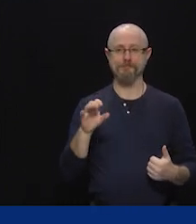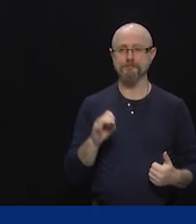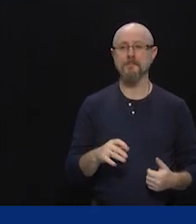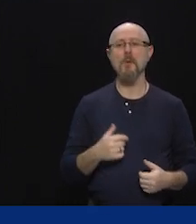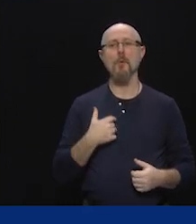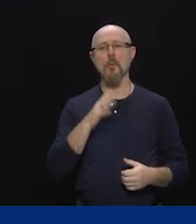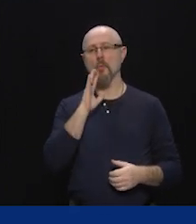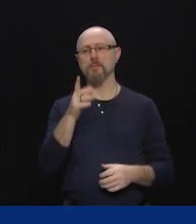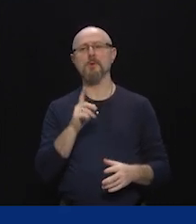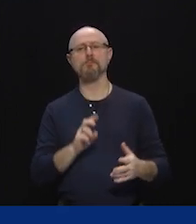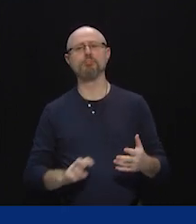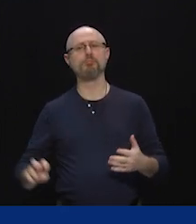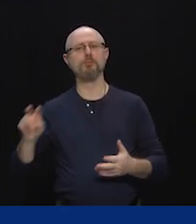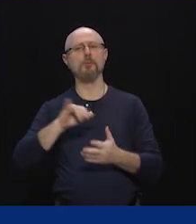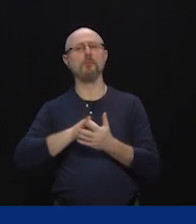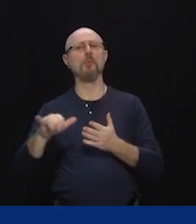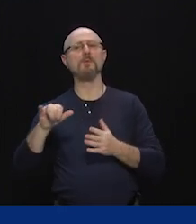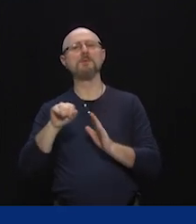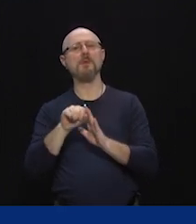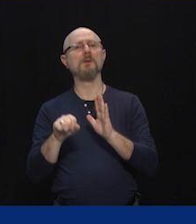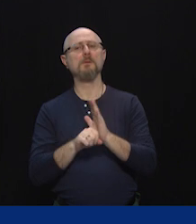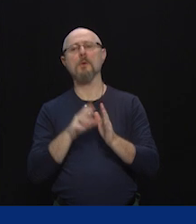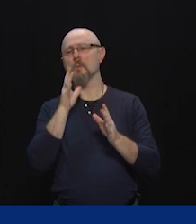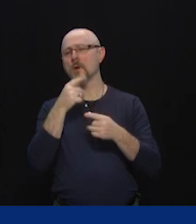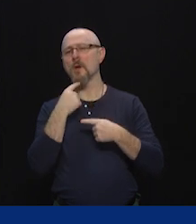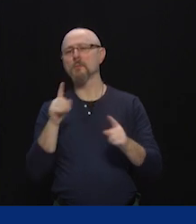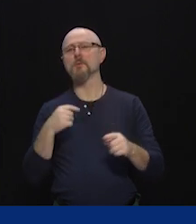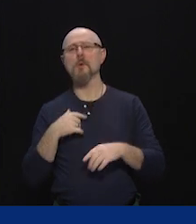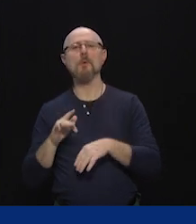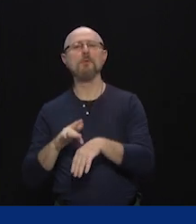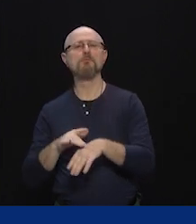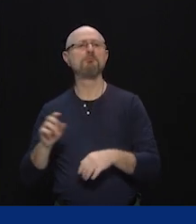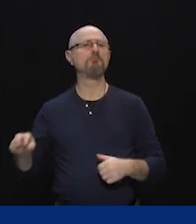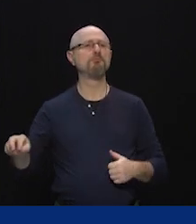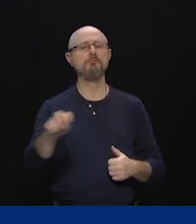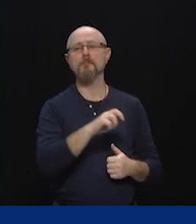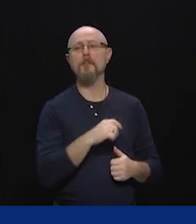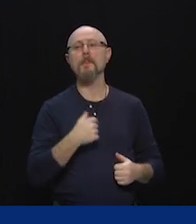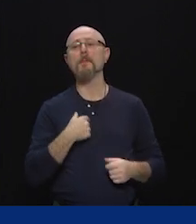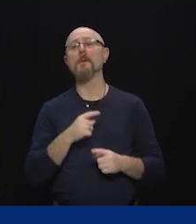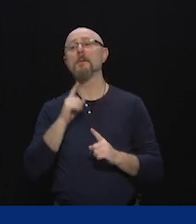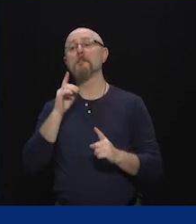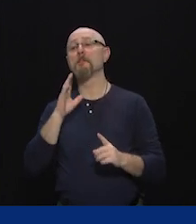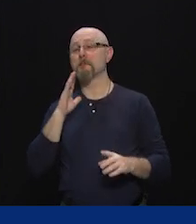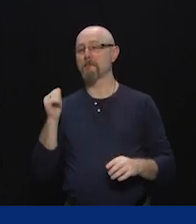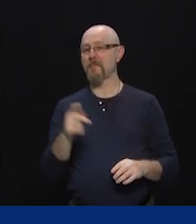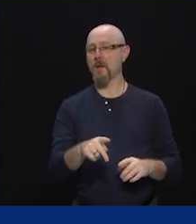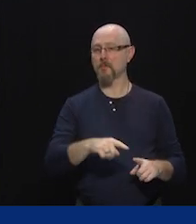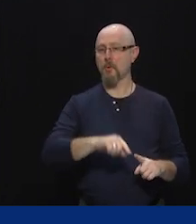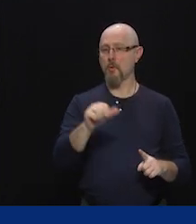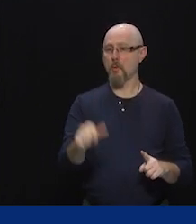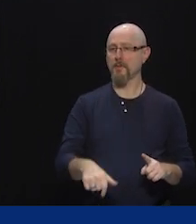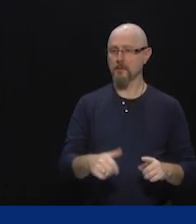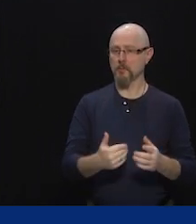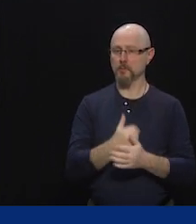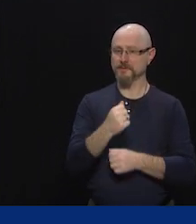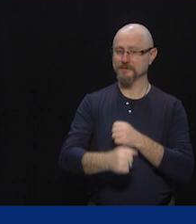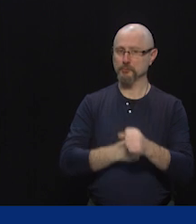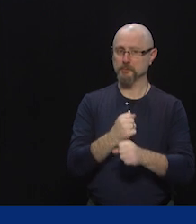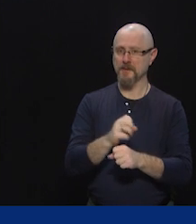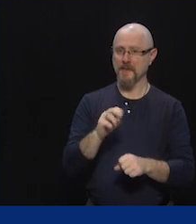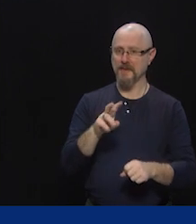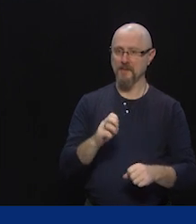around the state, and we'll be announcing where I'll be shortly. But we'll be back here in Albany for New Year's Eve. I'll be here doing a